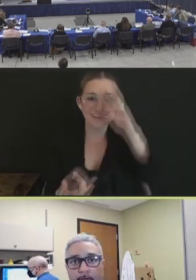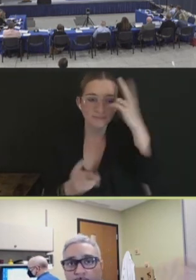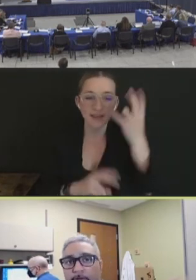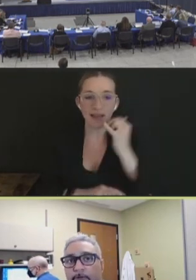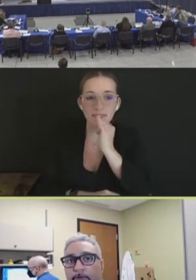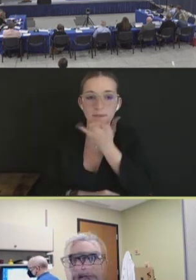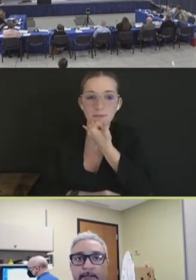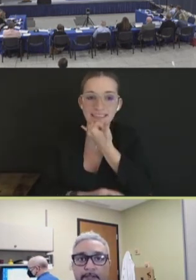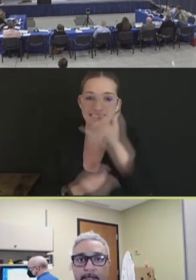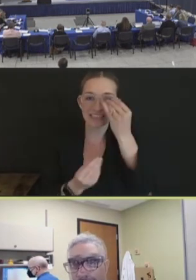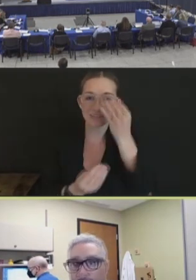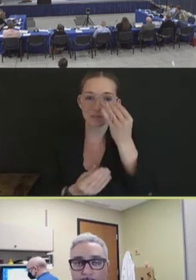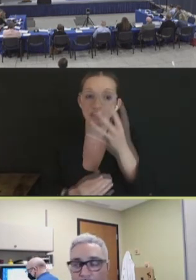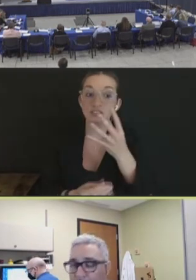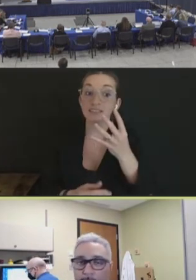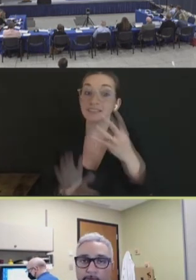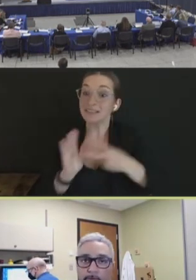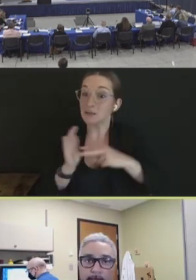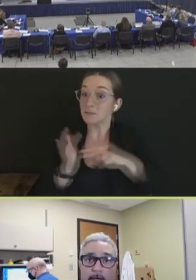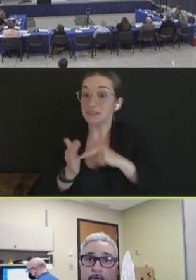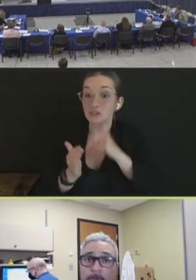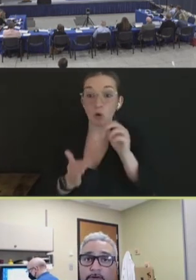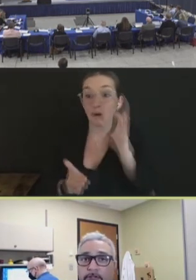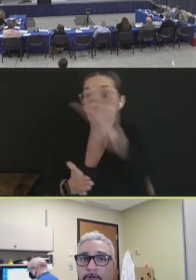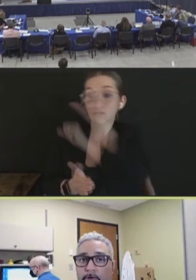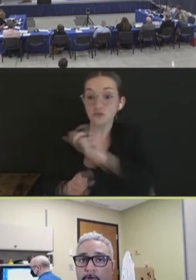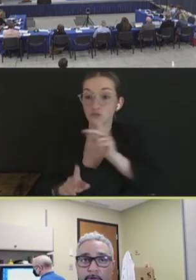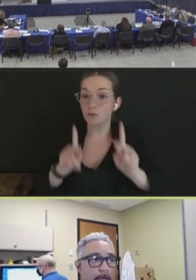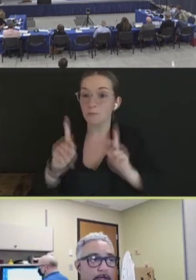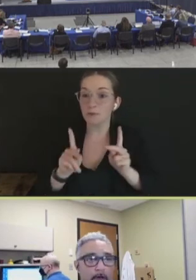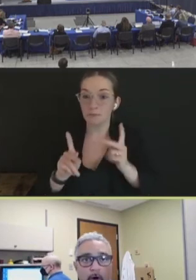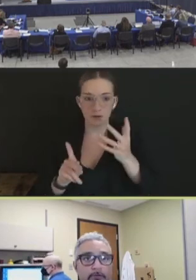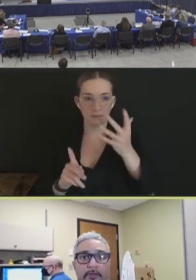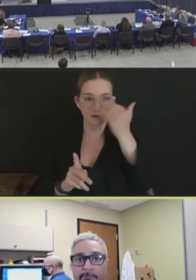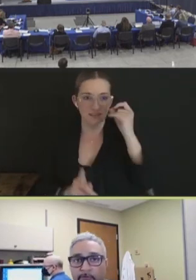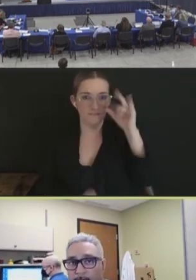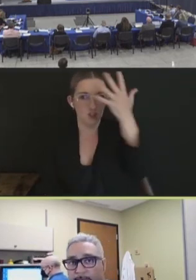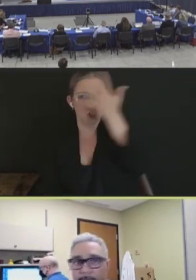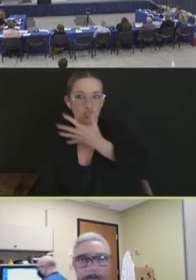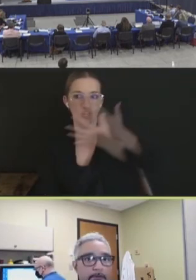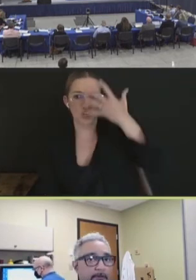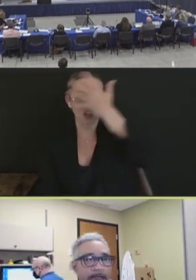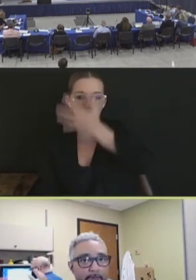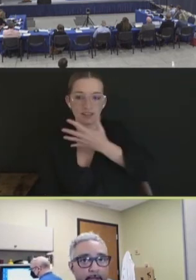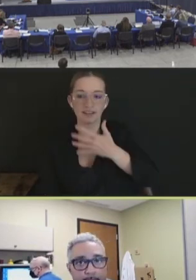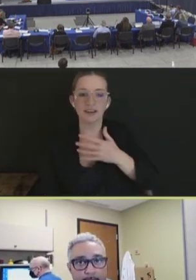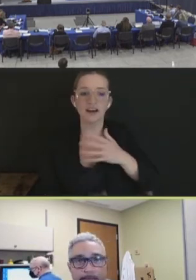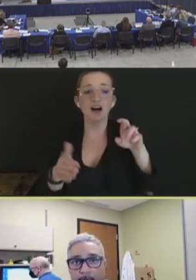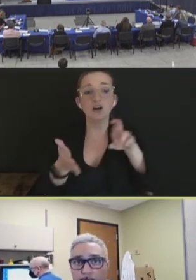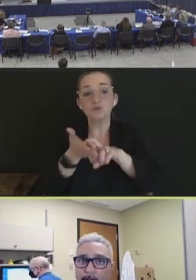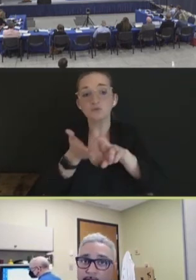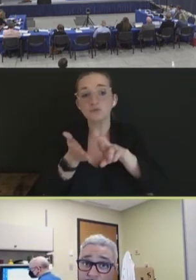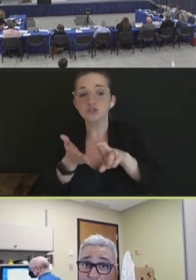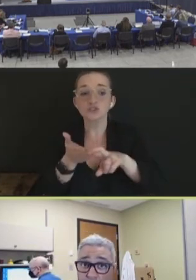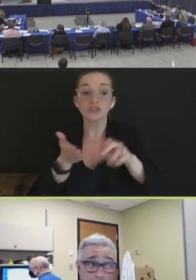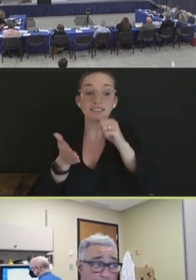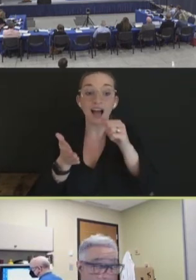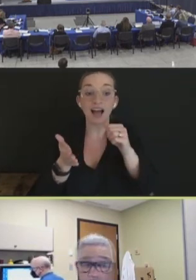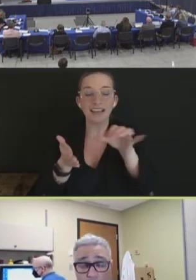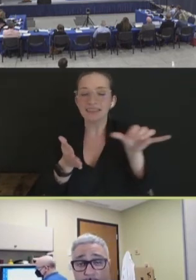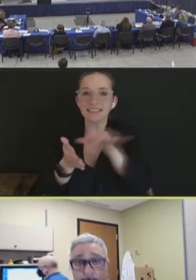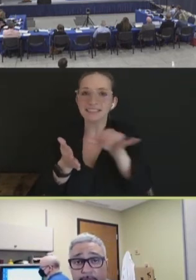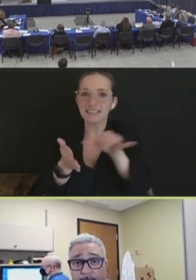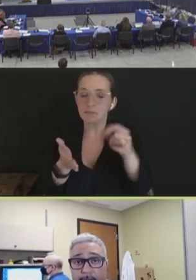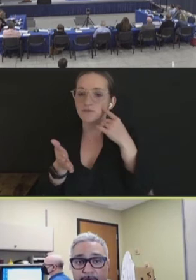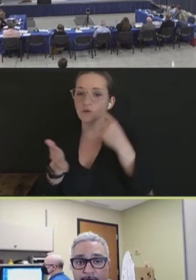because somebody looks a certain way doesn't mean they think a certain way. Research concerns, aren't the same for white people and aren't the same for Black people. They're all individual, though